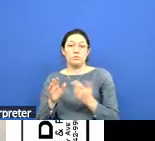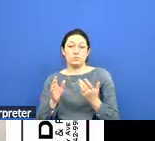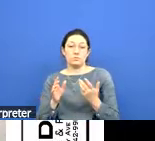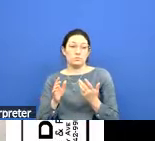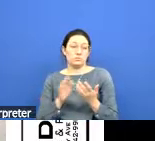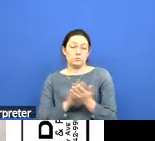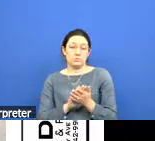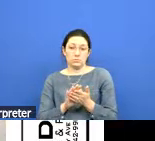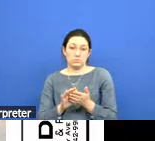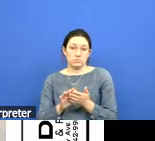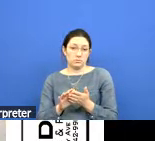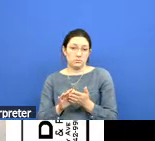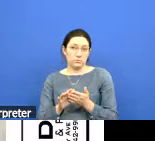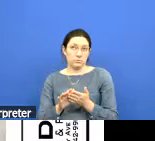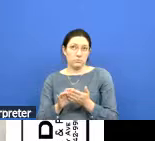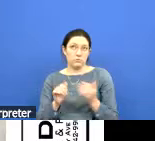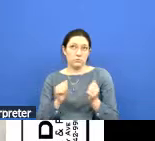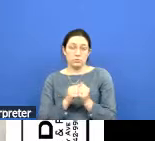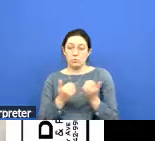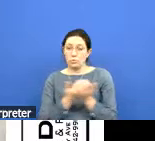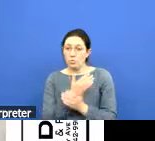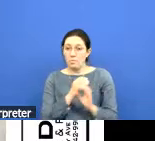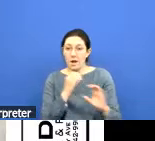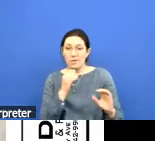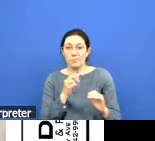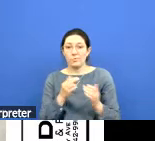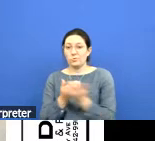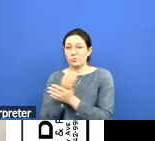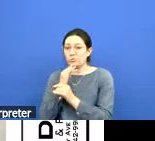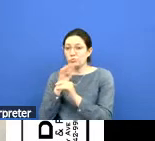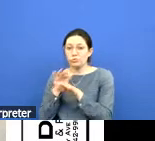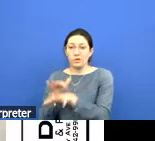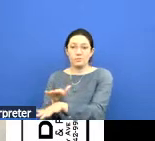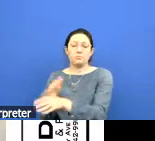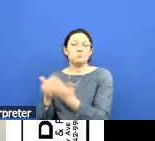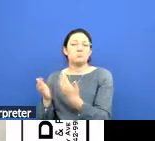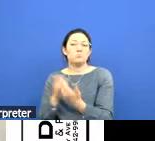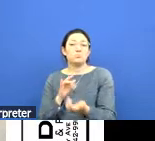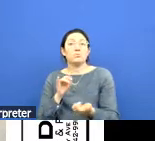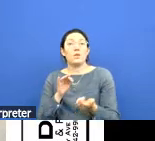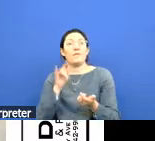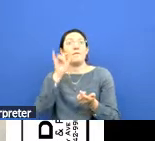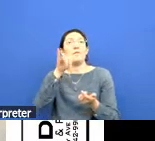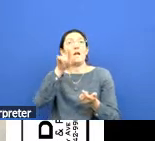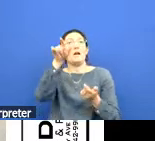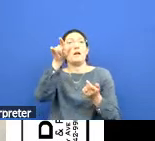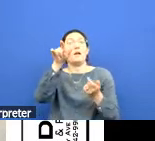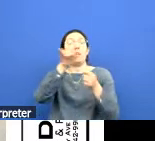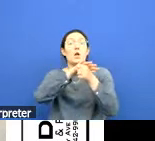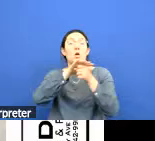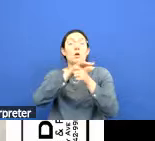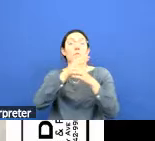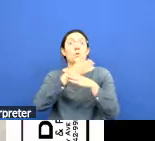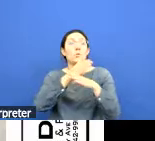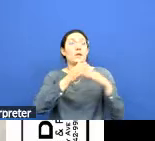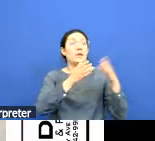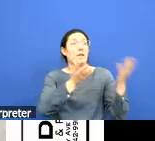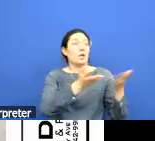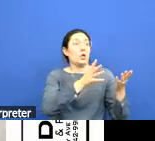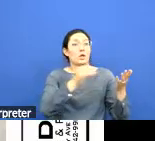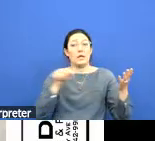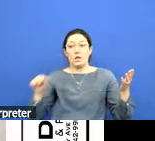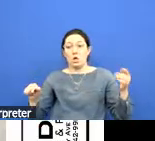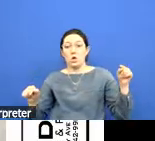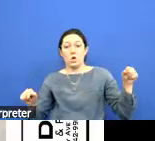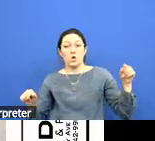into a stream. Because if you think about it, if the delta between the upstream location and the downstream location,